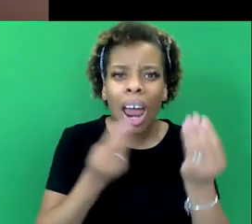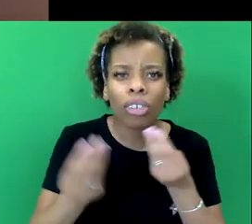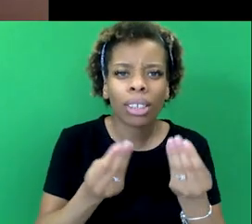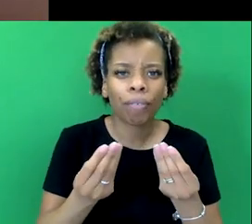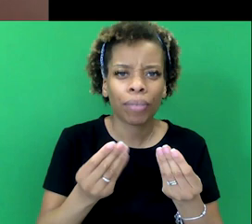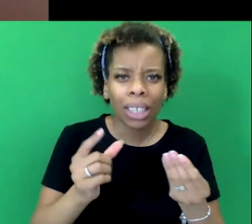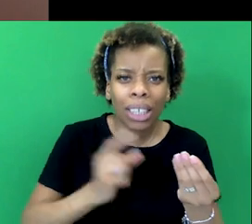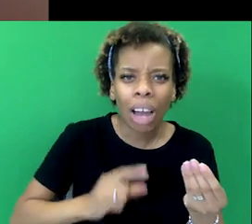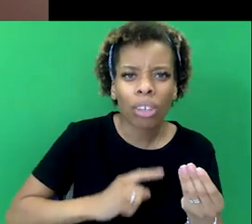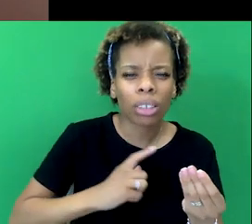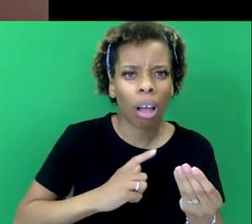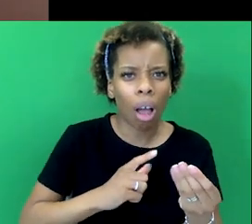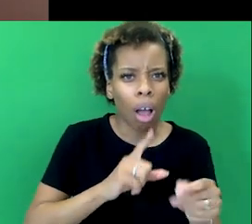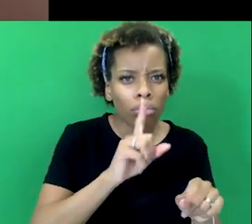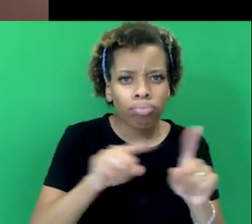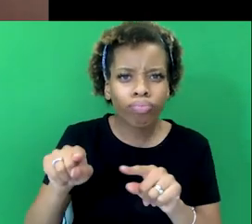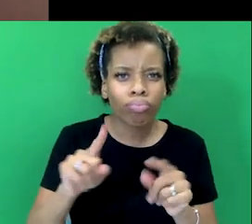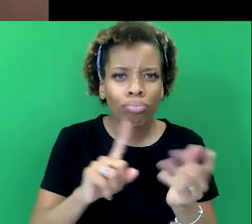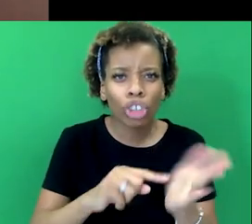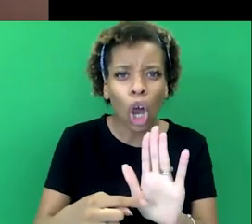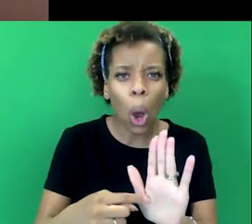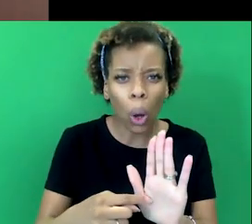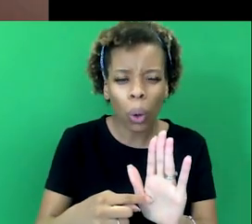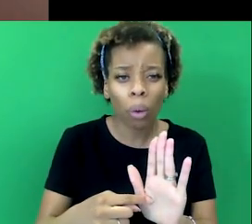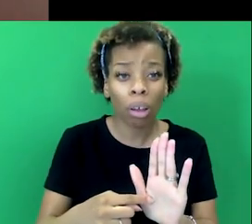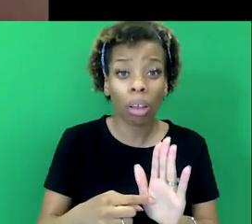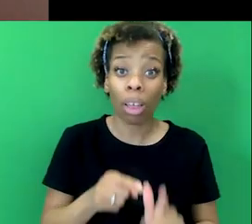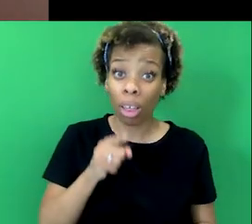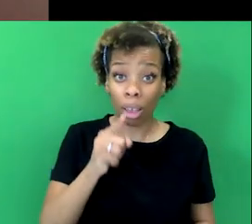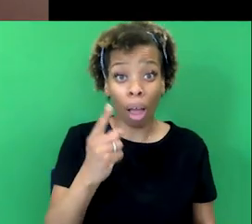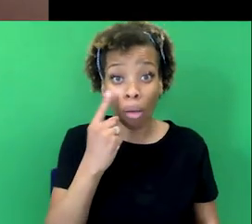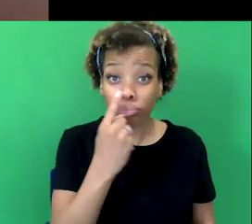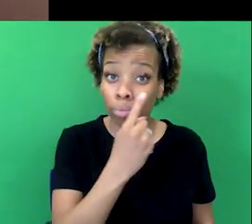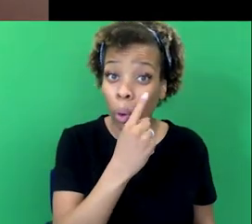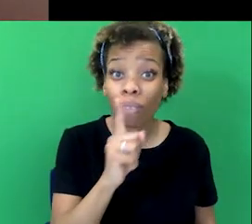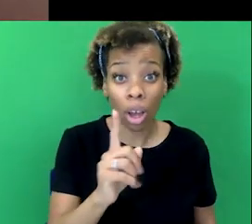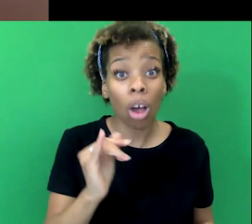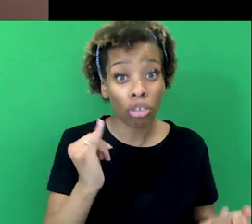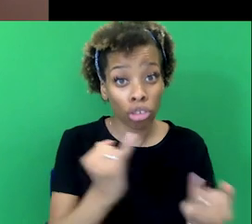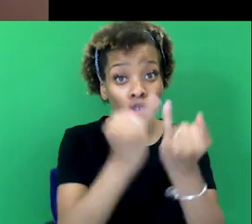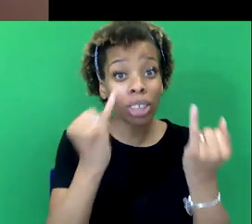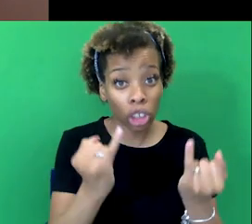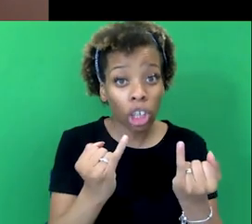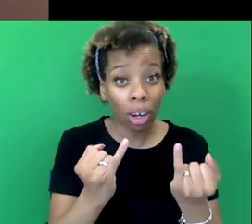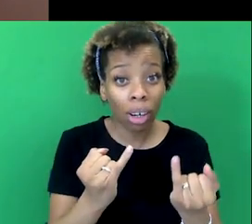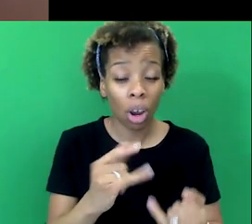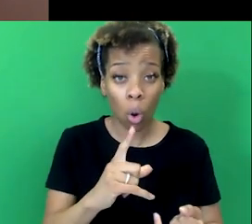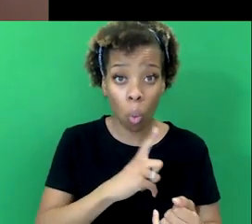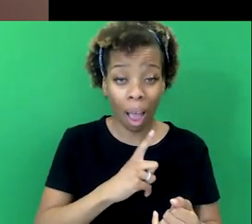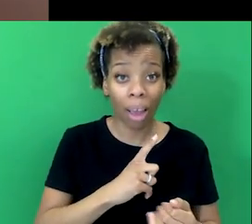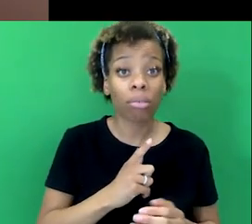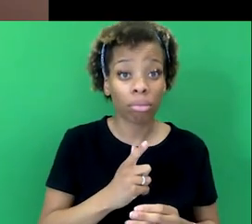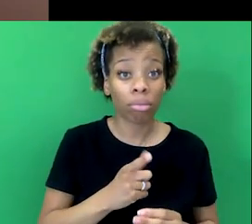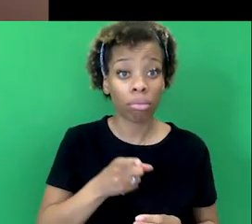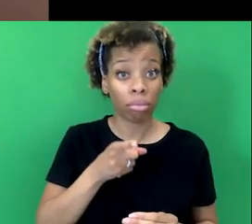on and so forth. So there's an example of a problem or a kind of contradiction between, you know, the sensitivity of